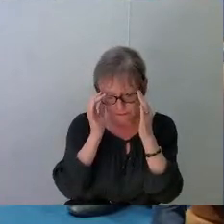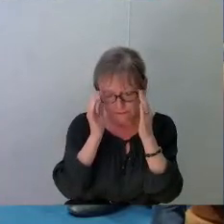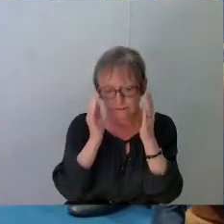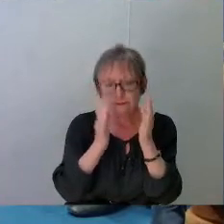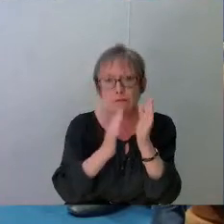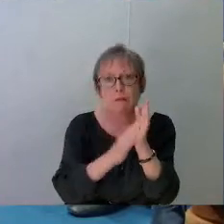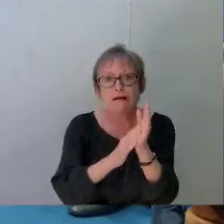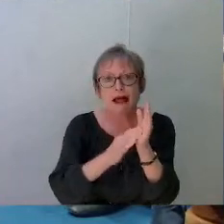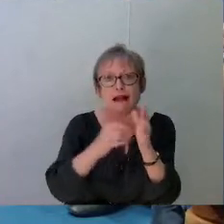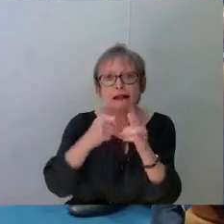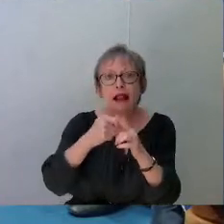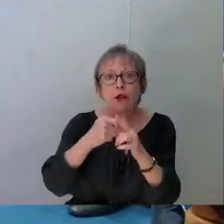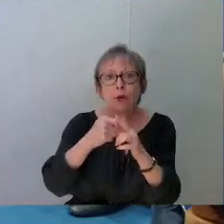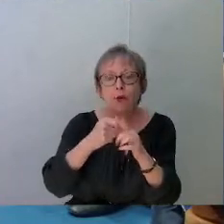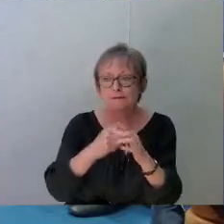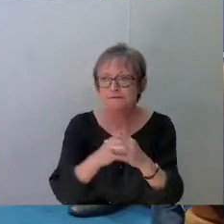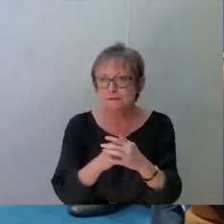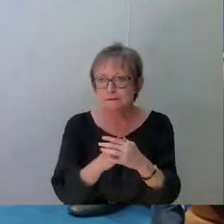Marianne Khalil.